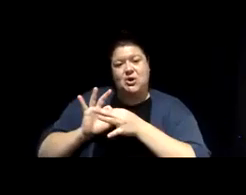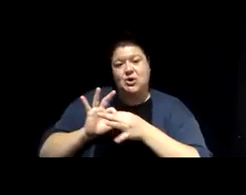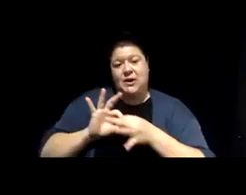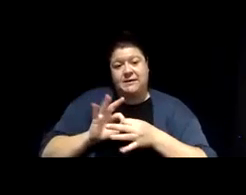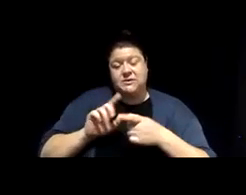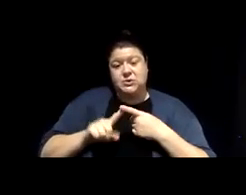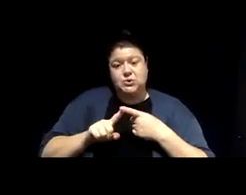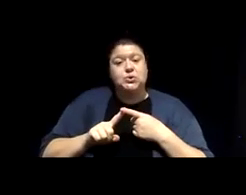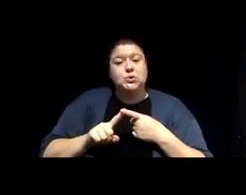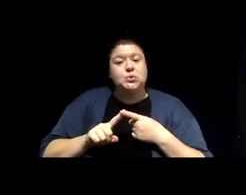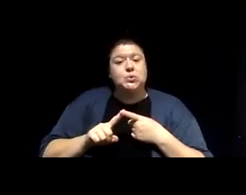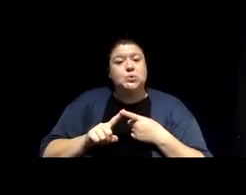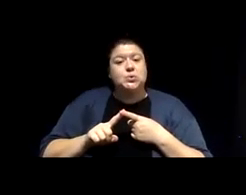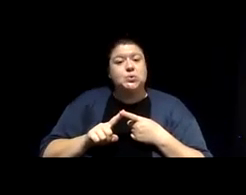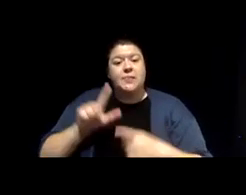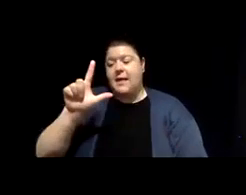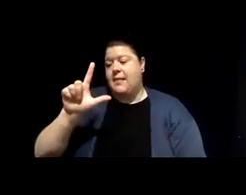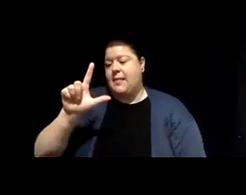the